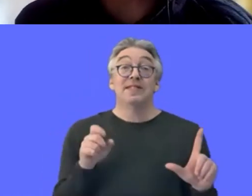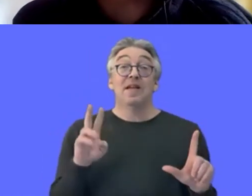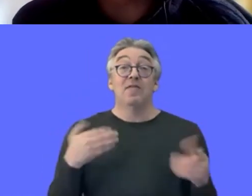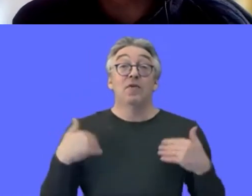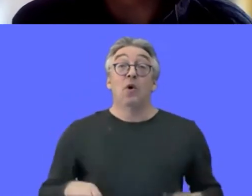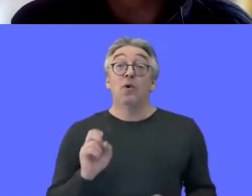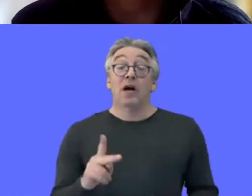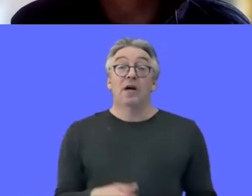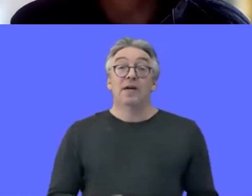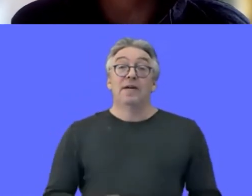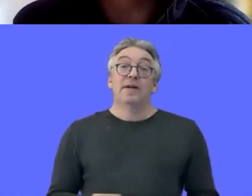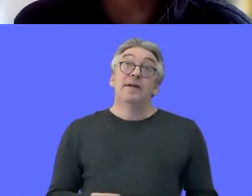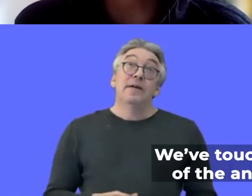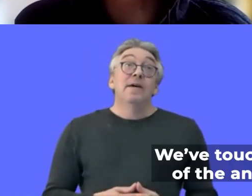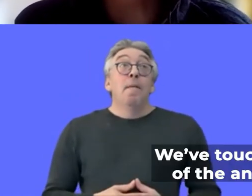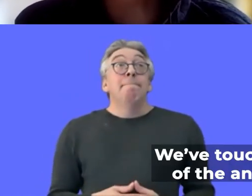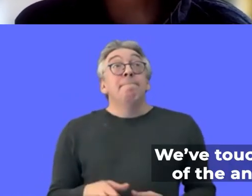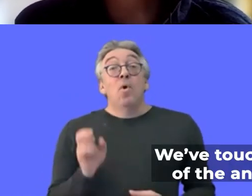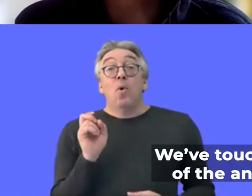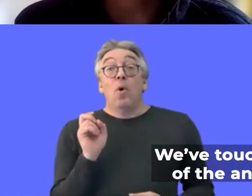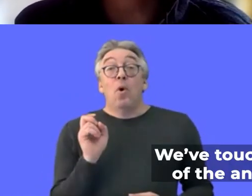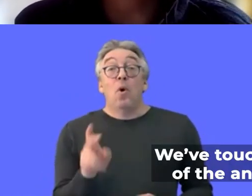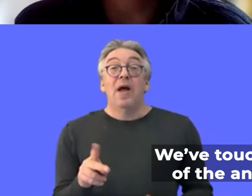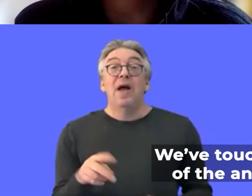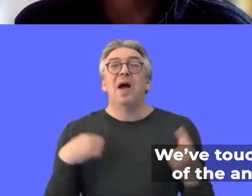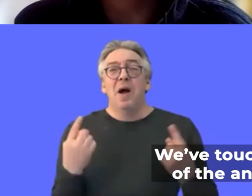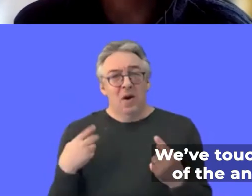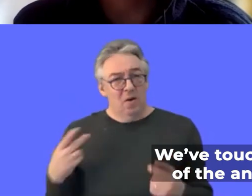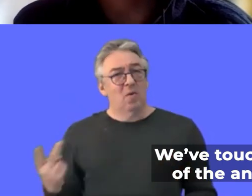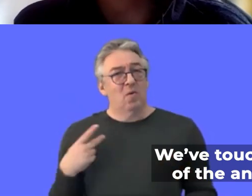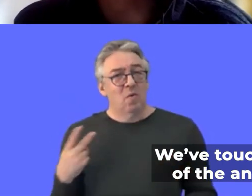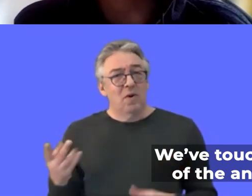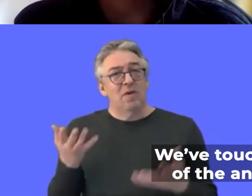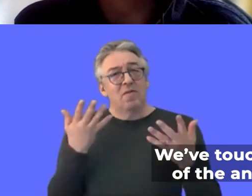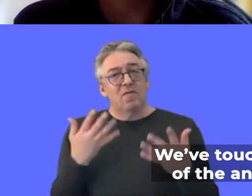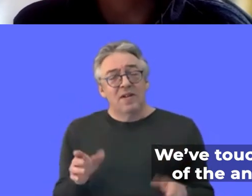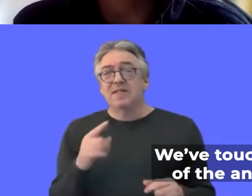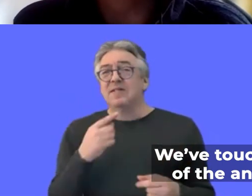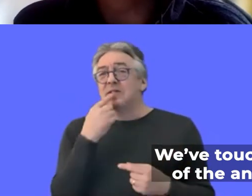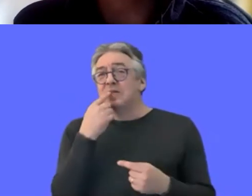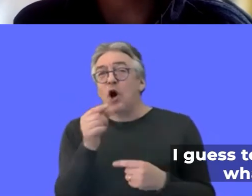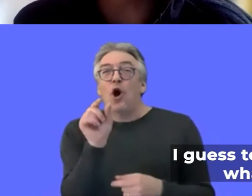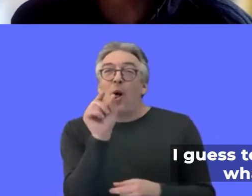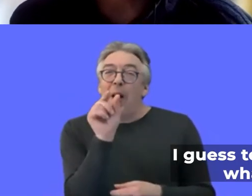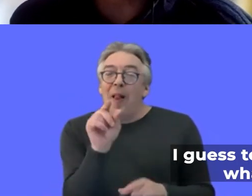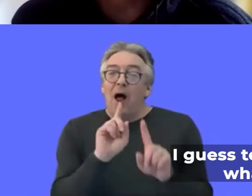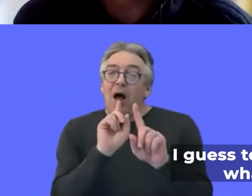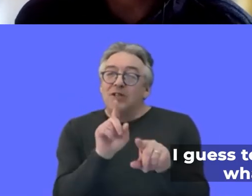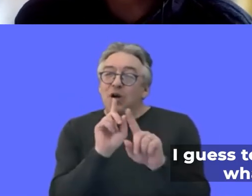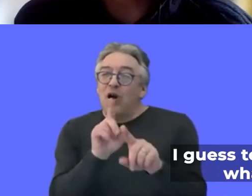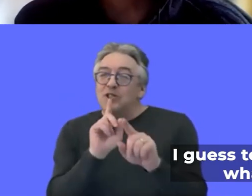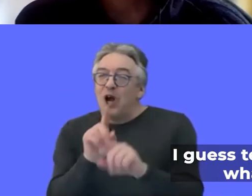the universal, okay, we've touched on pieces of the answer to this, I guess.